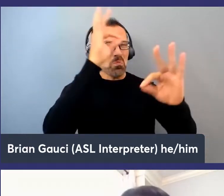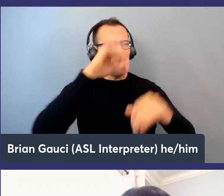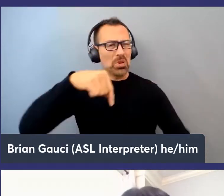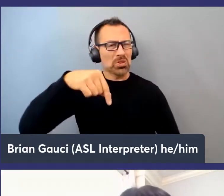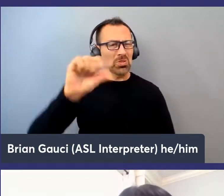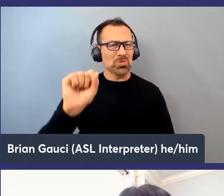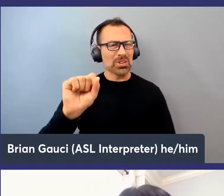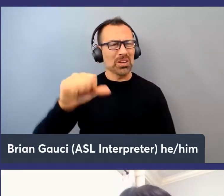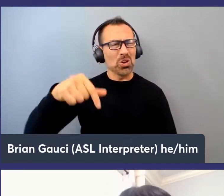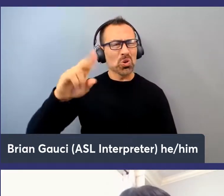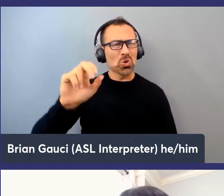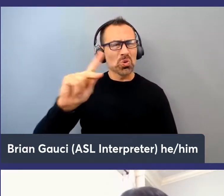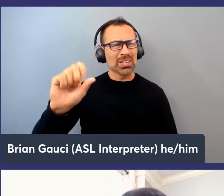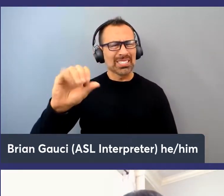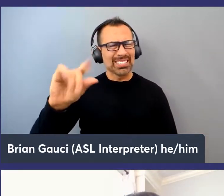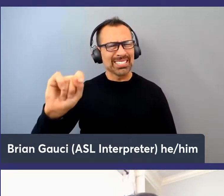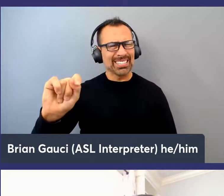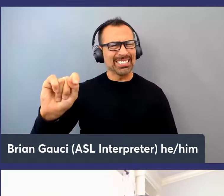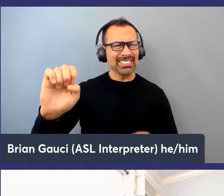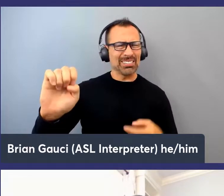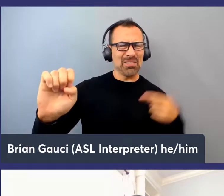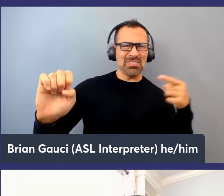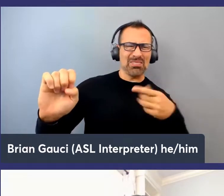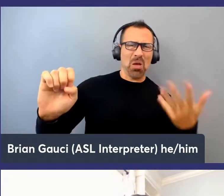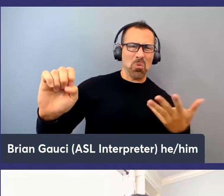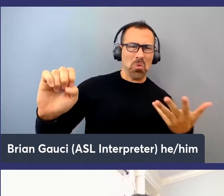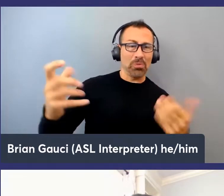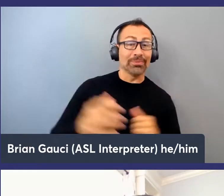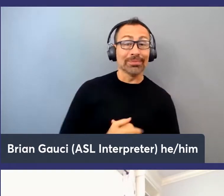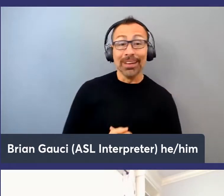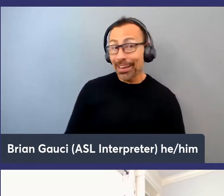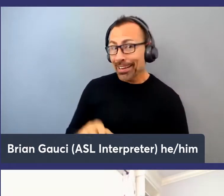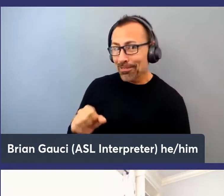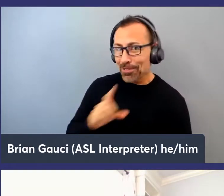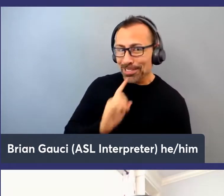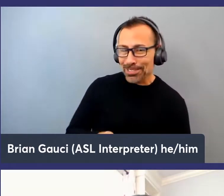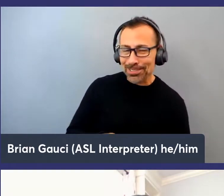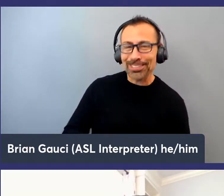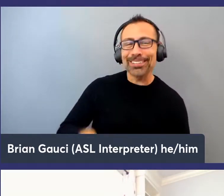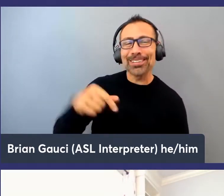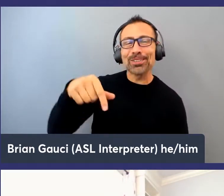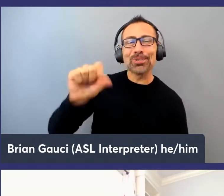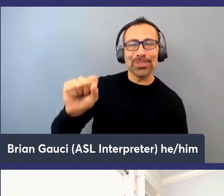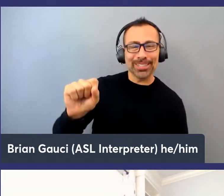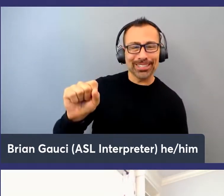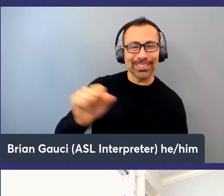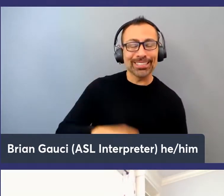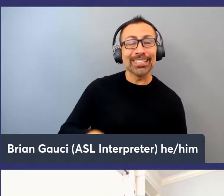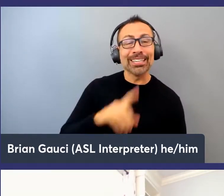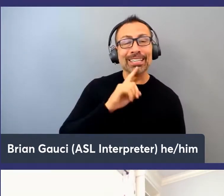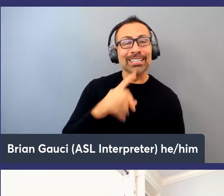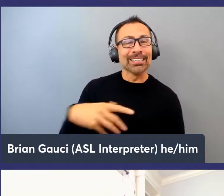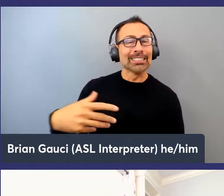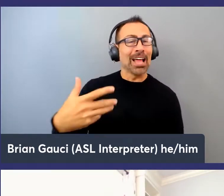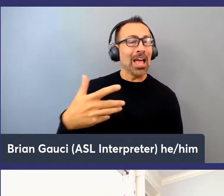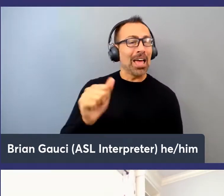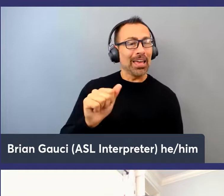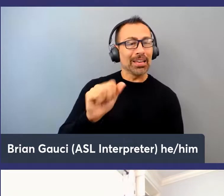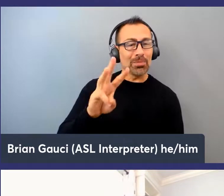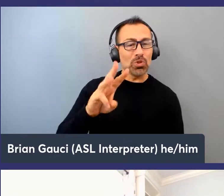like really what is it? Yeah, for sure. Uh, QuickSight is AWS cloud